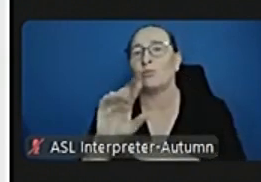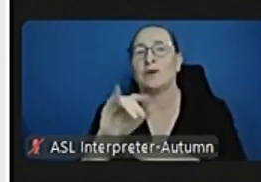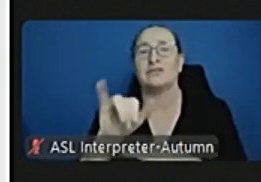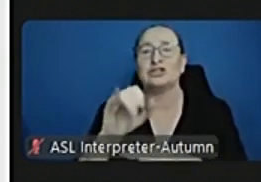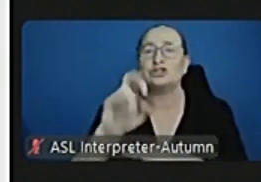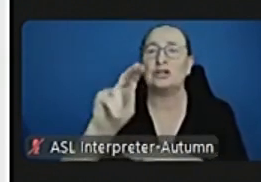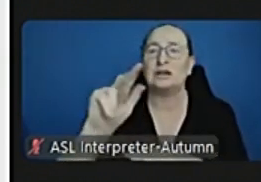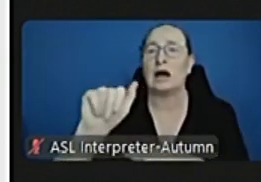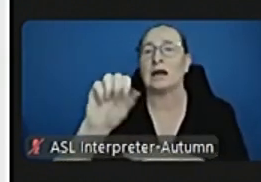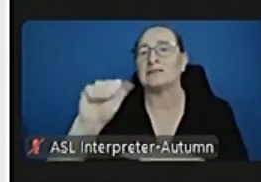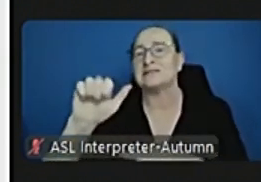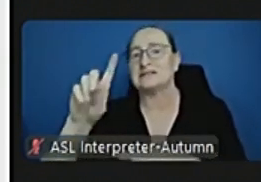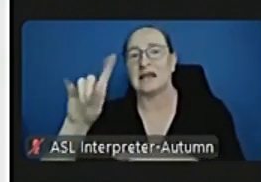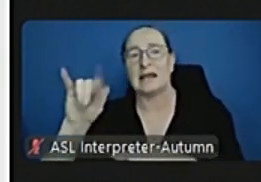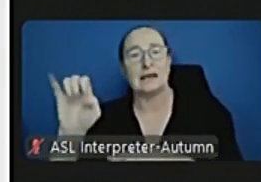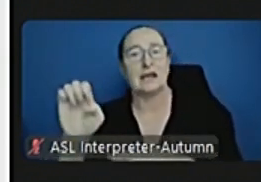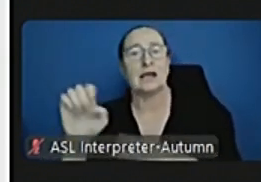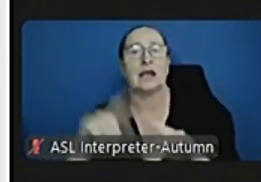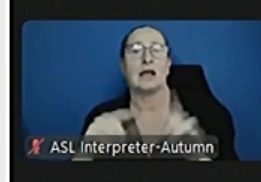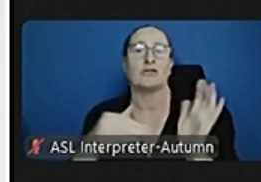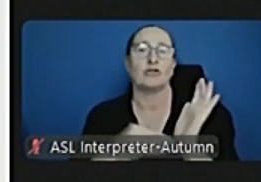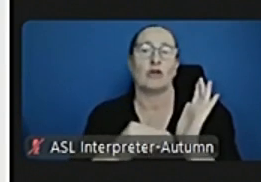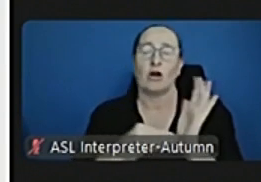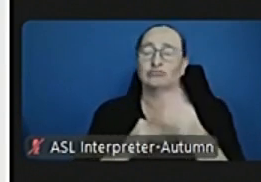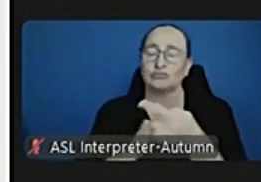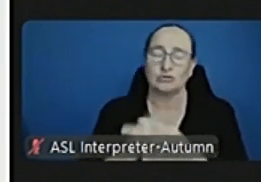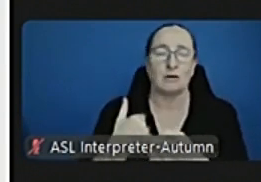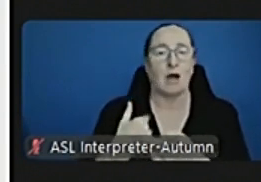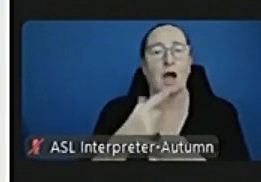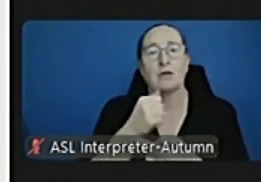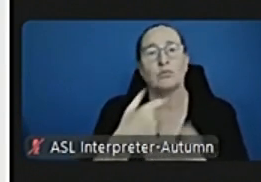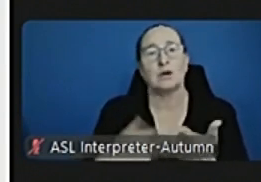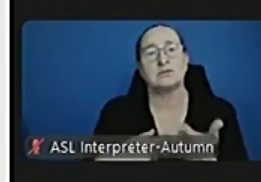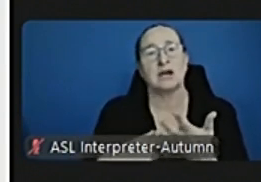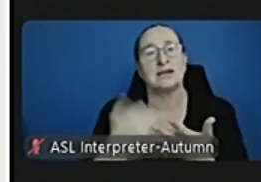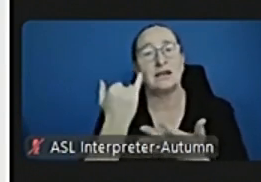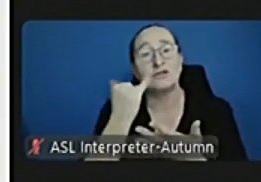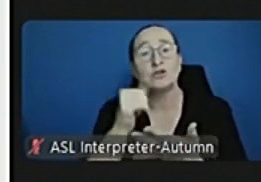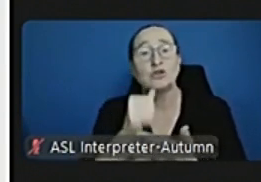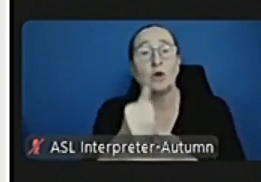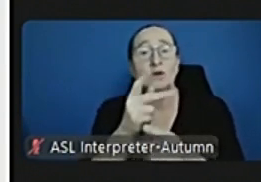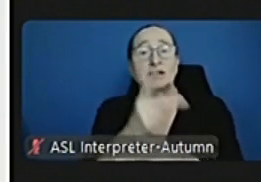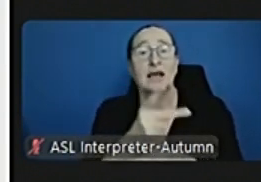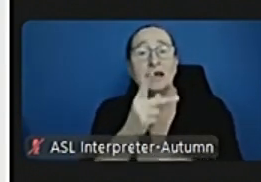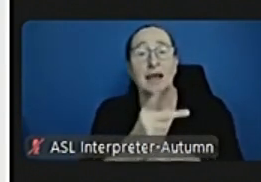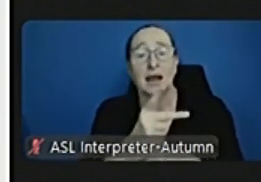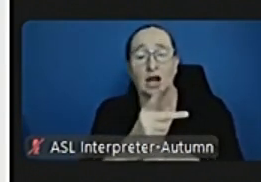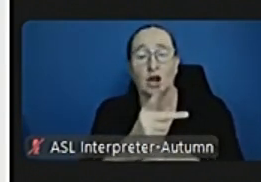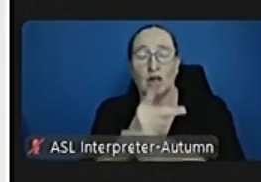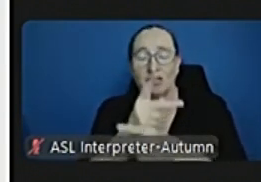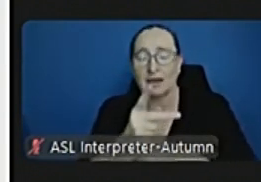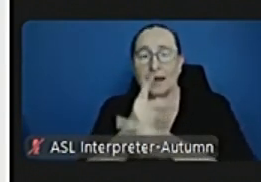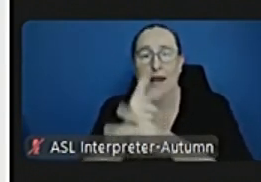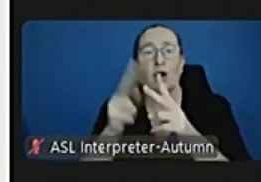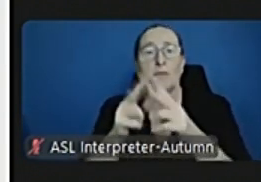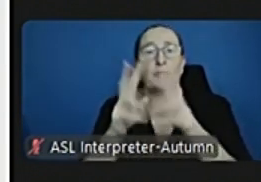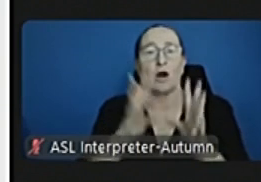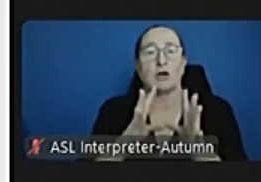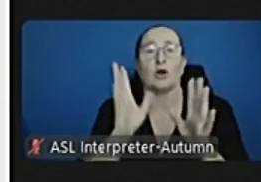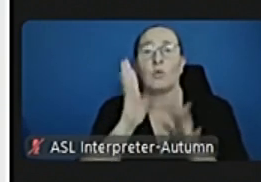about, but Dr. Wengel and I would always say, if you don't take care of the care partner, you're going to have two